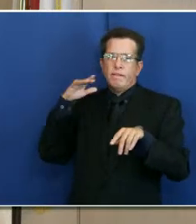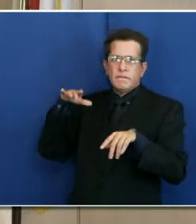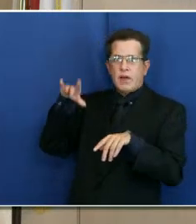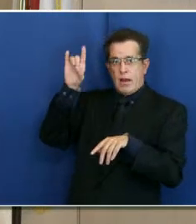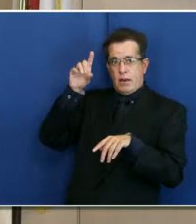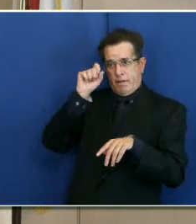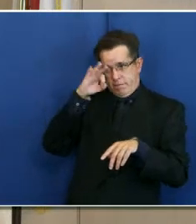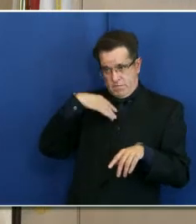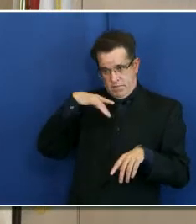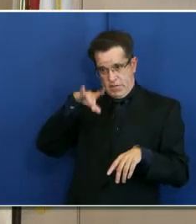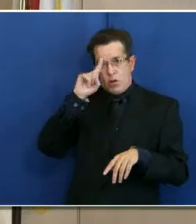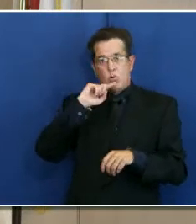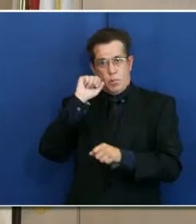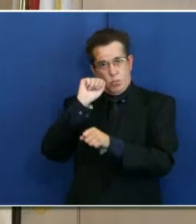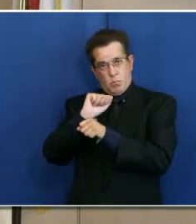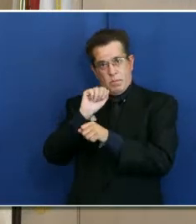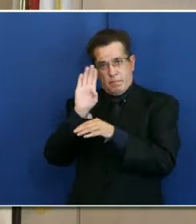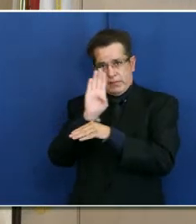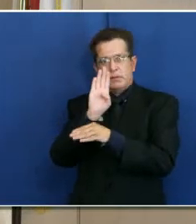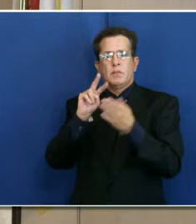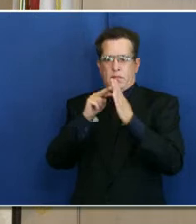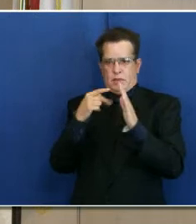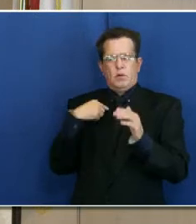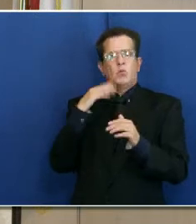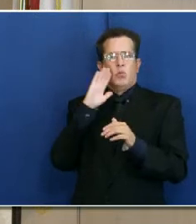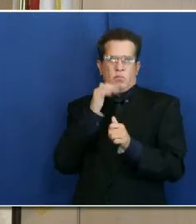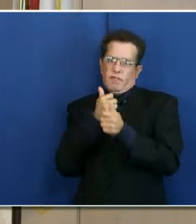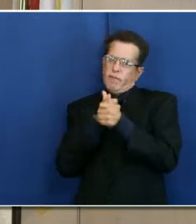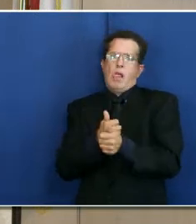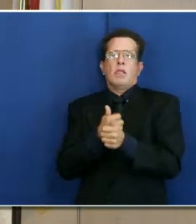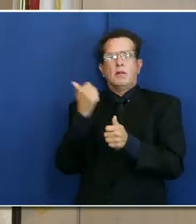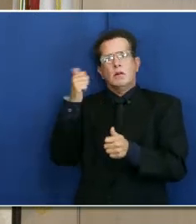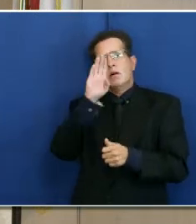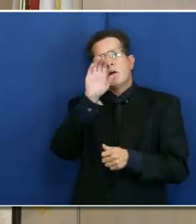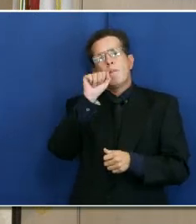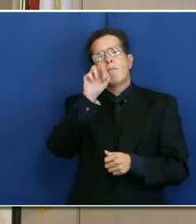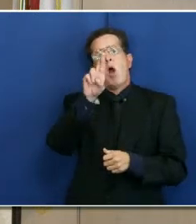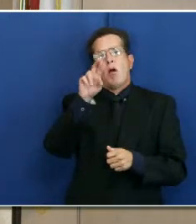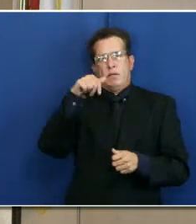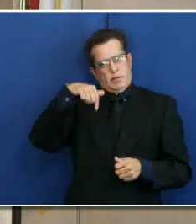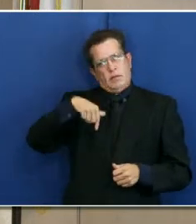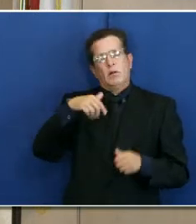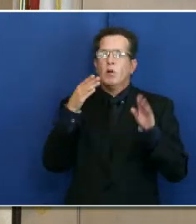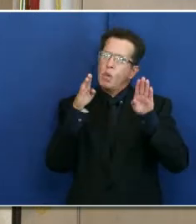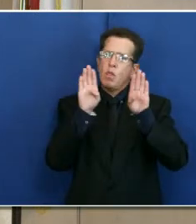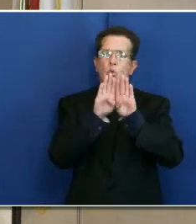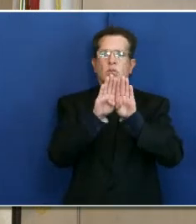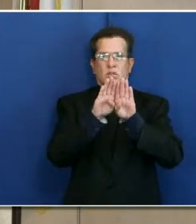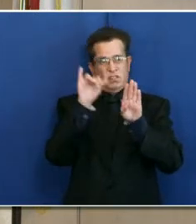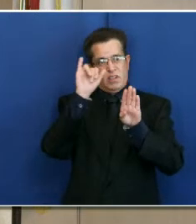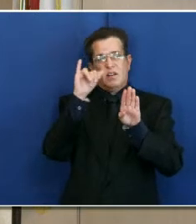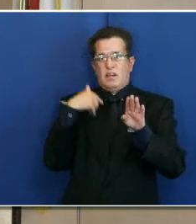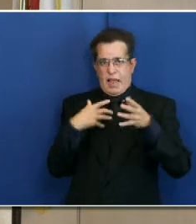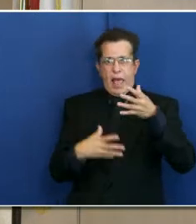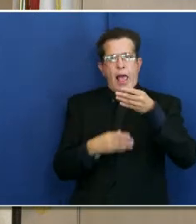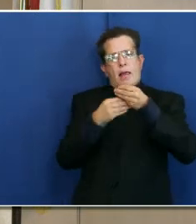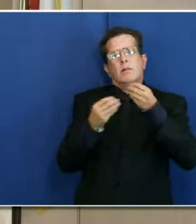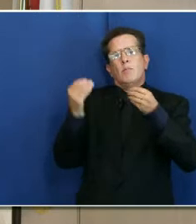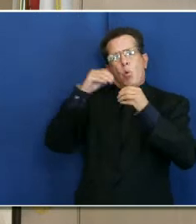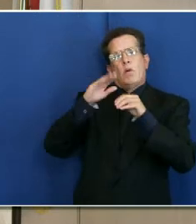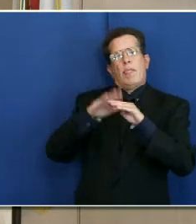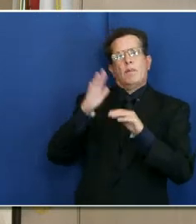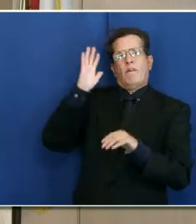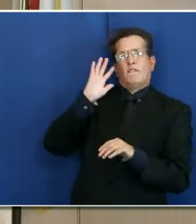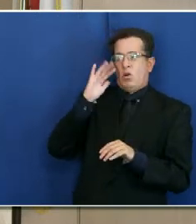that pans out to be true, that's more restrictive. Bars closing is more restrictive than what we were before.